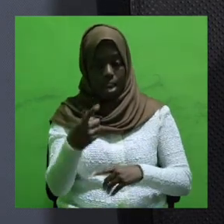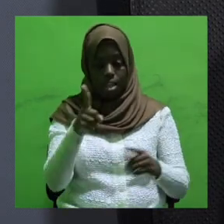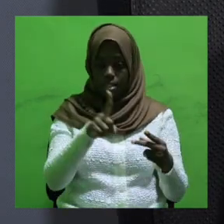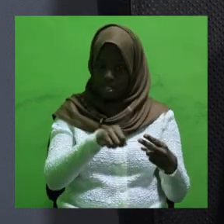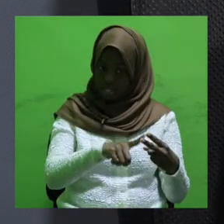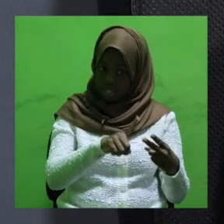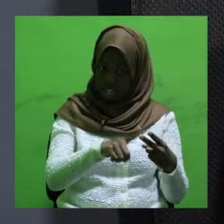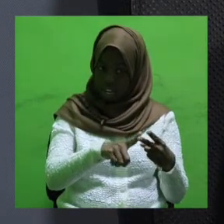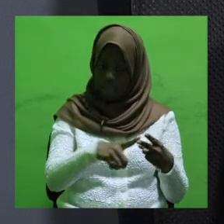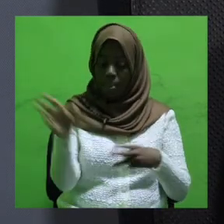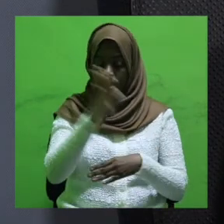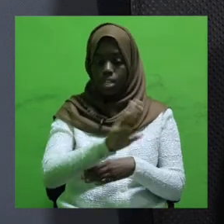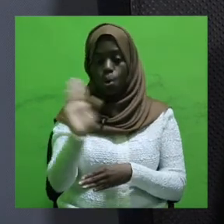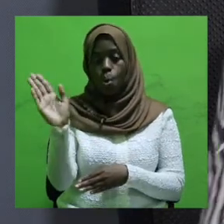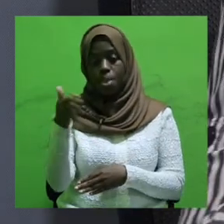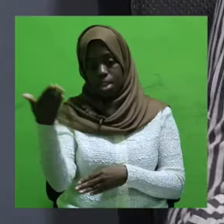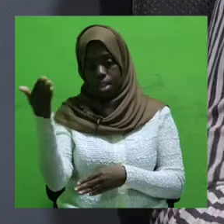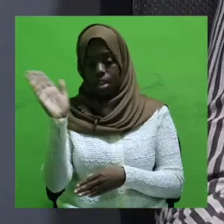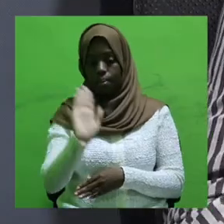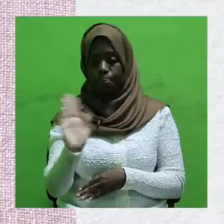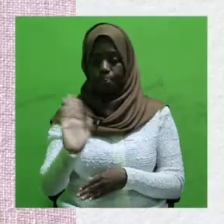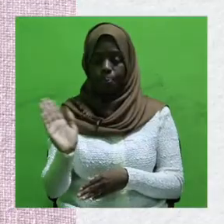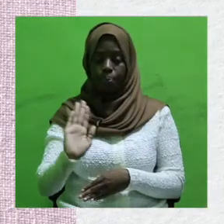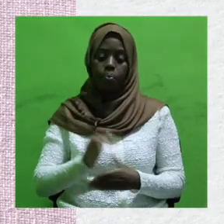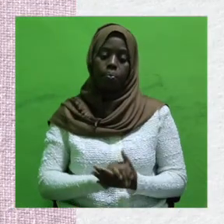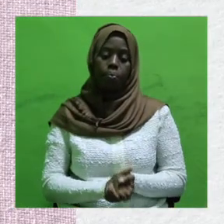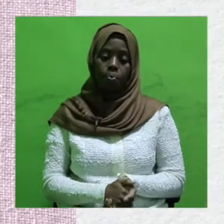Thank you very much, and join us next time.